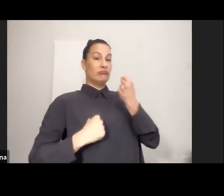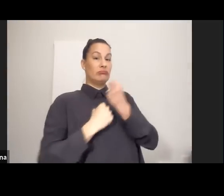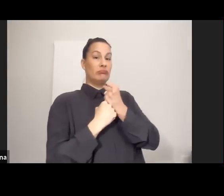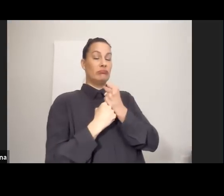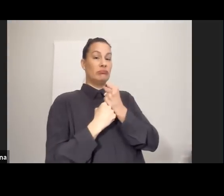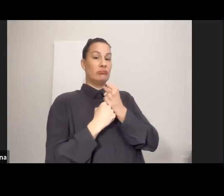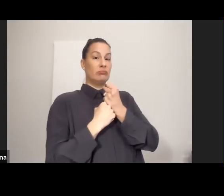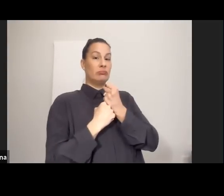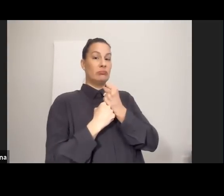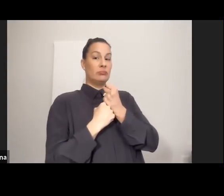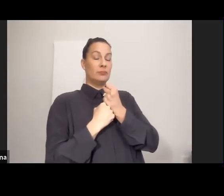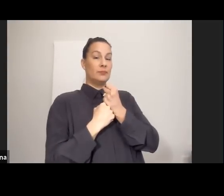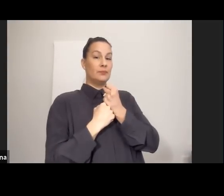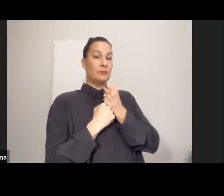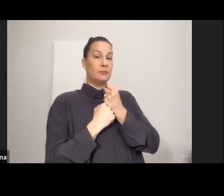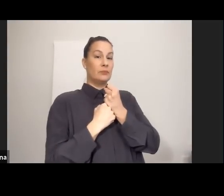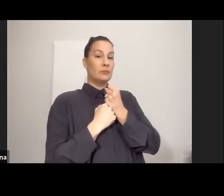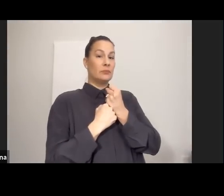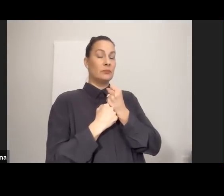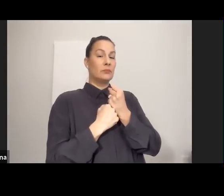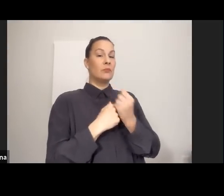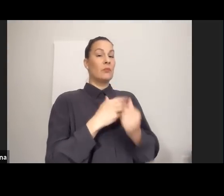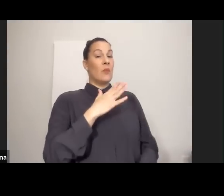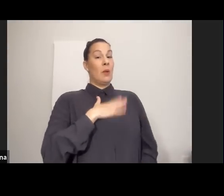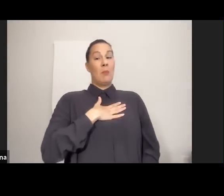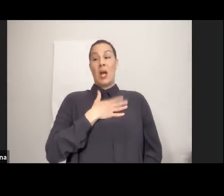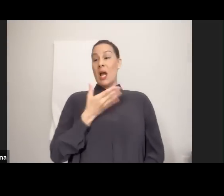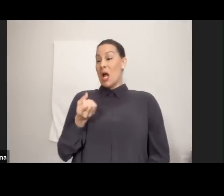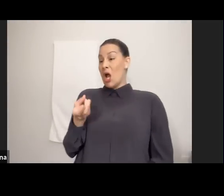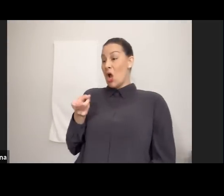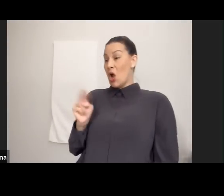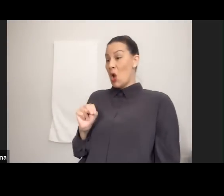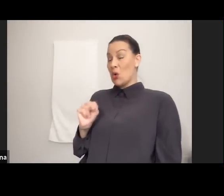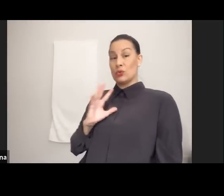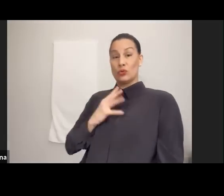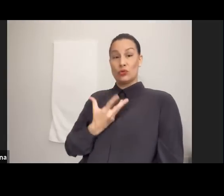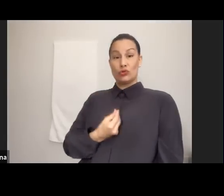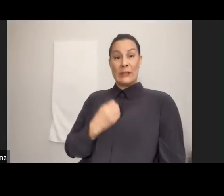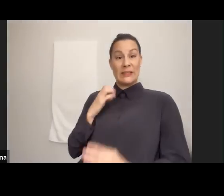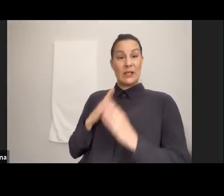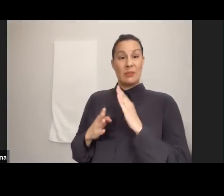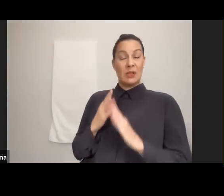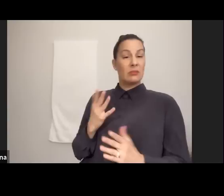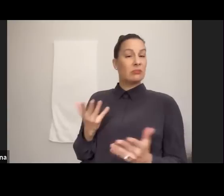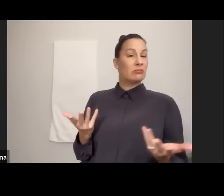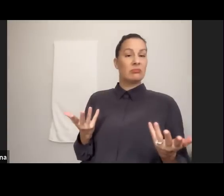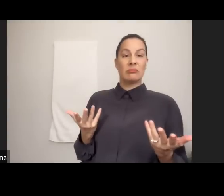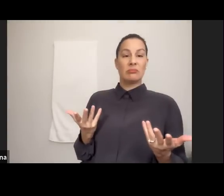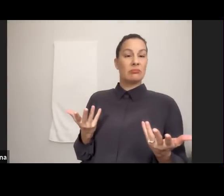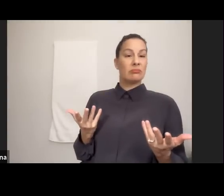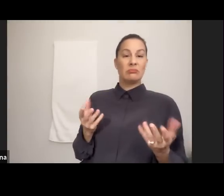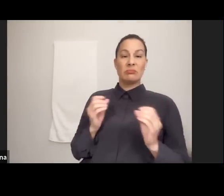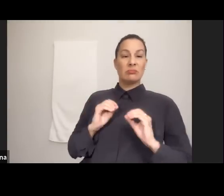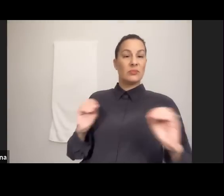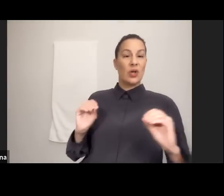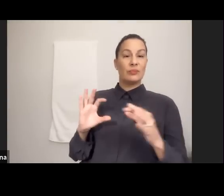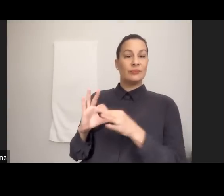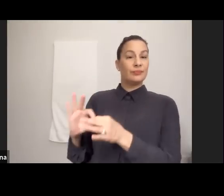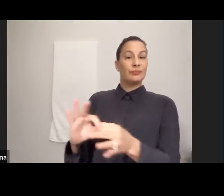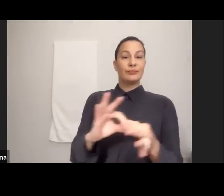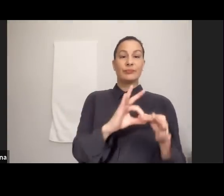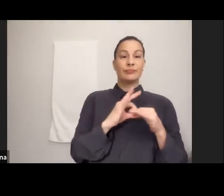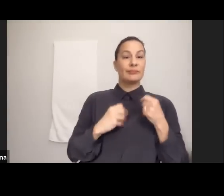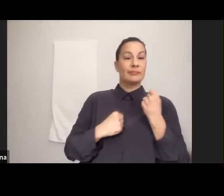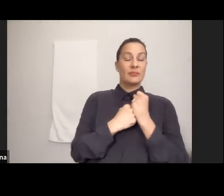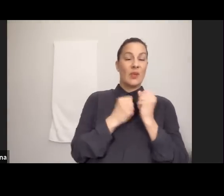Until my own trans community, we don't stand in. There's no unity between you and I.